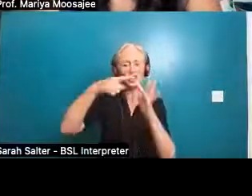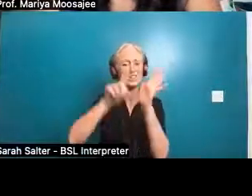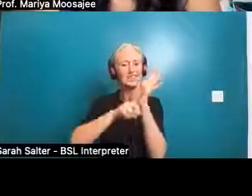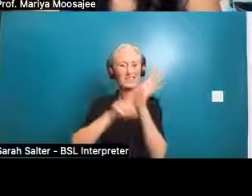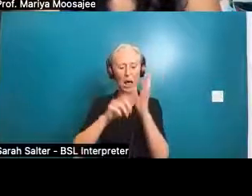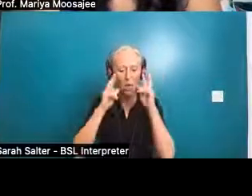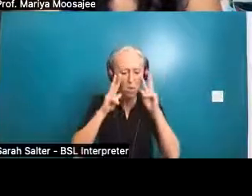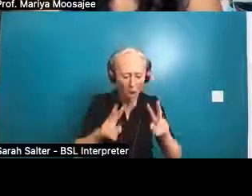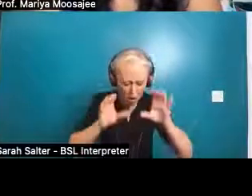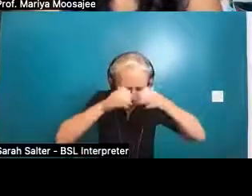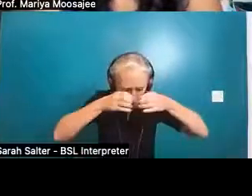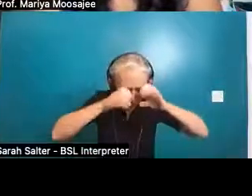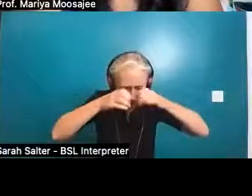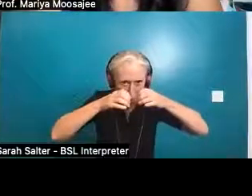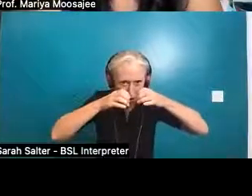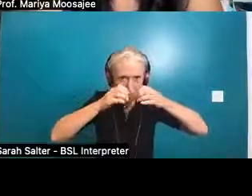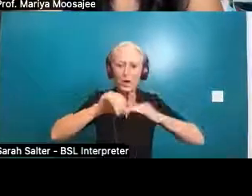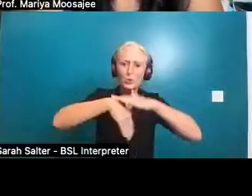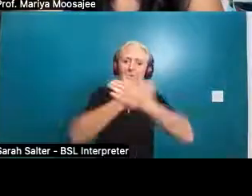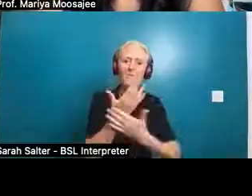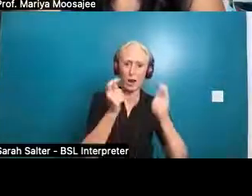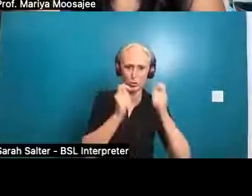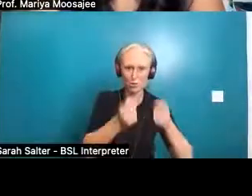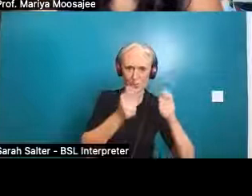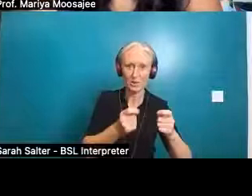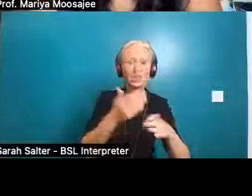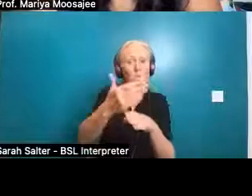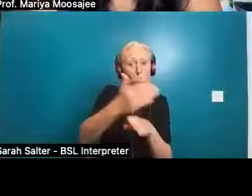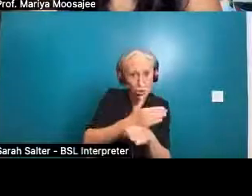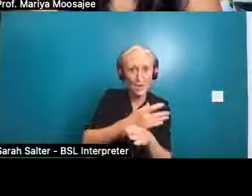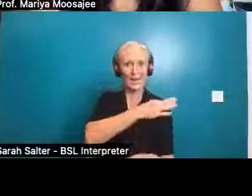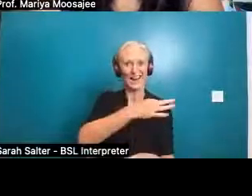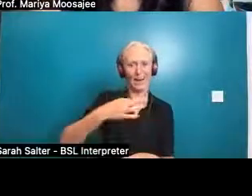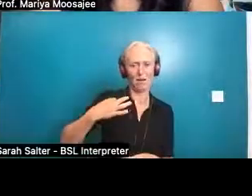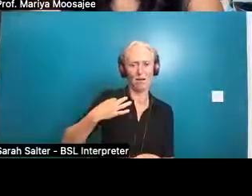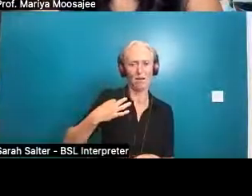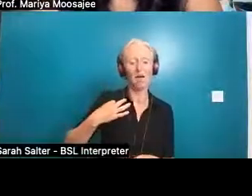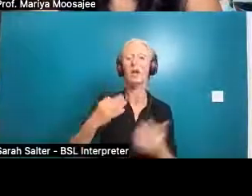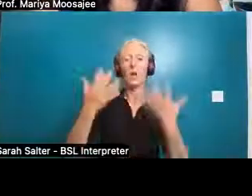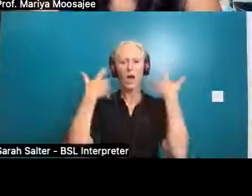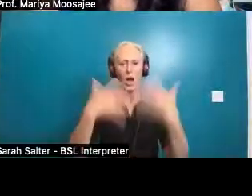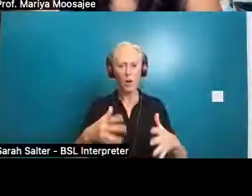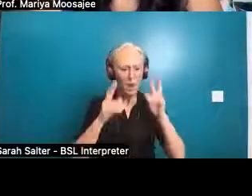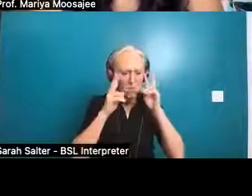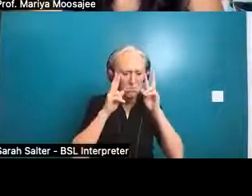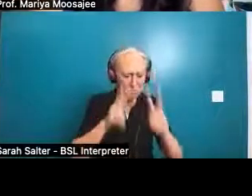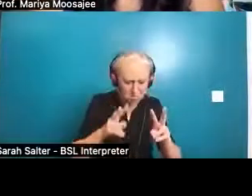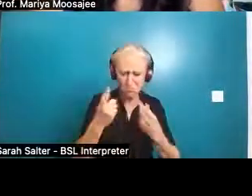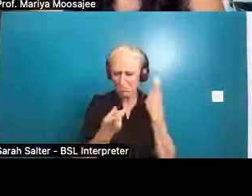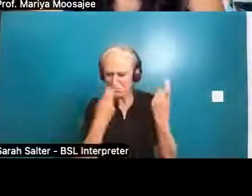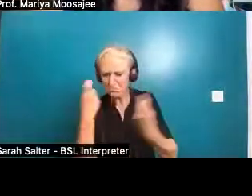that's preclinical research. Once we have enough evidence that those